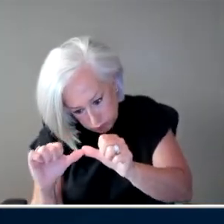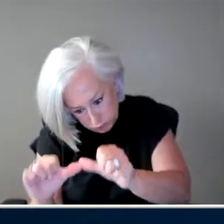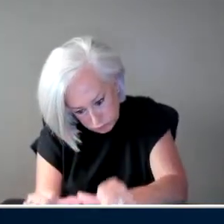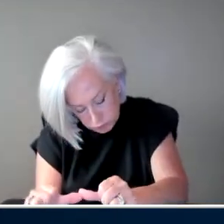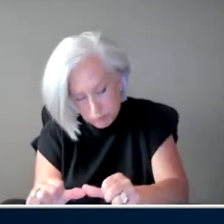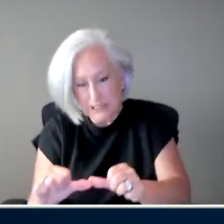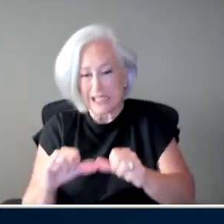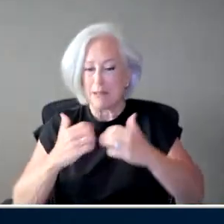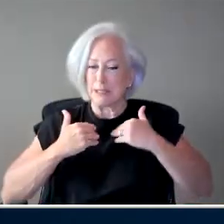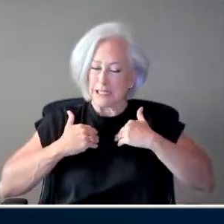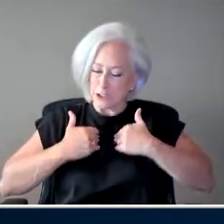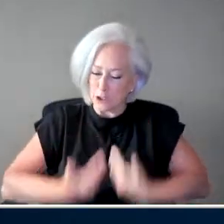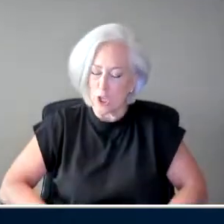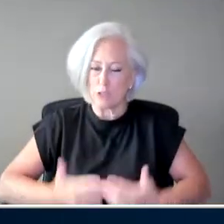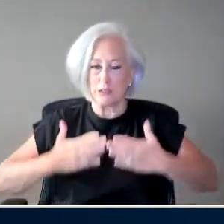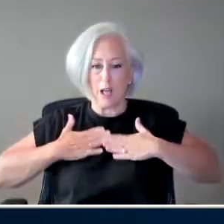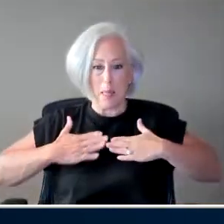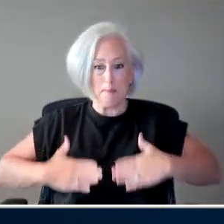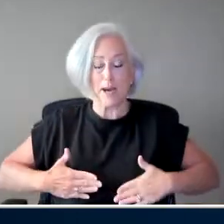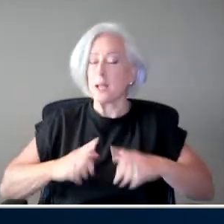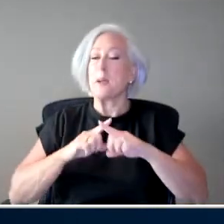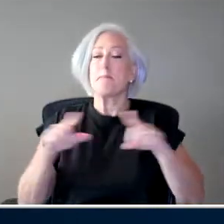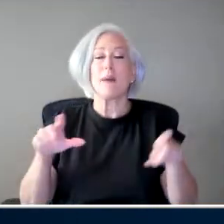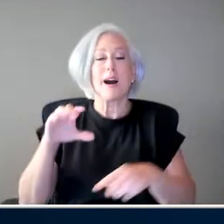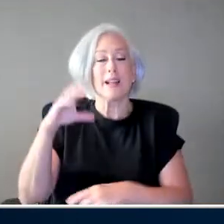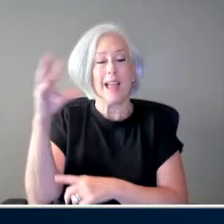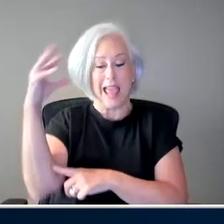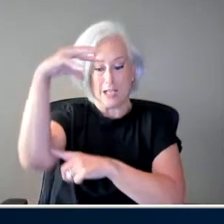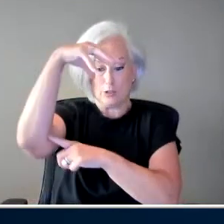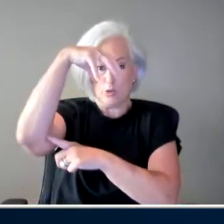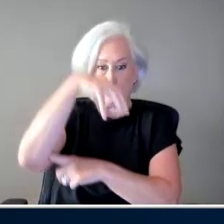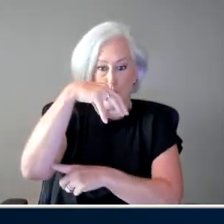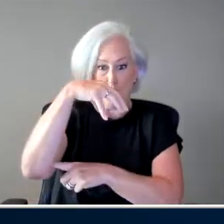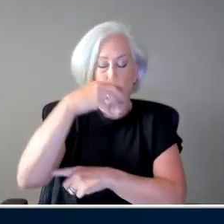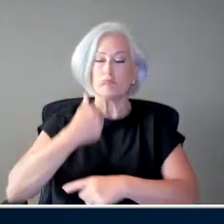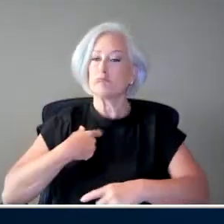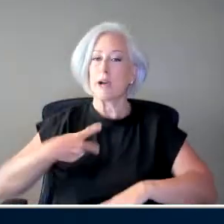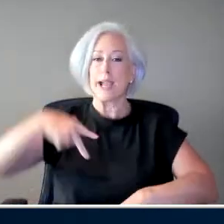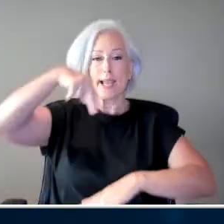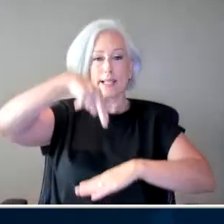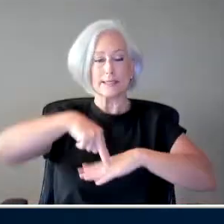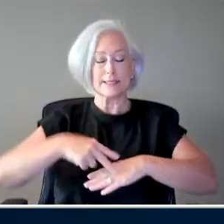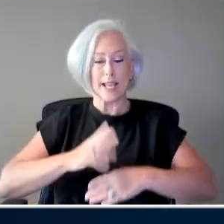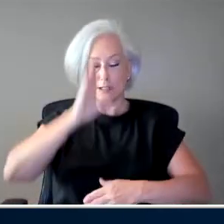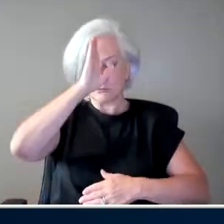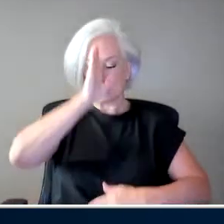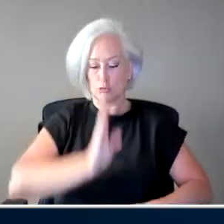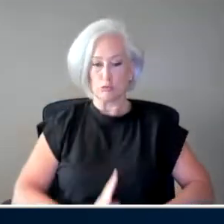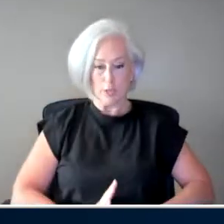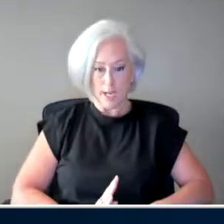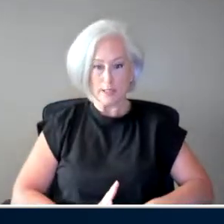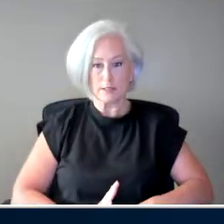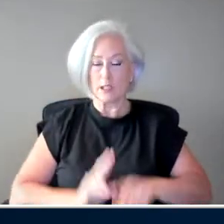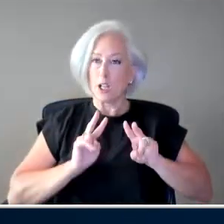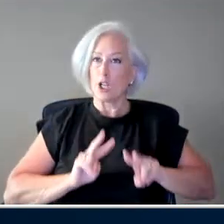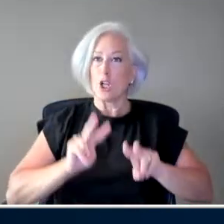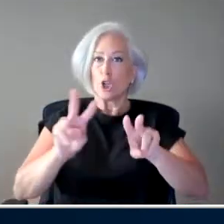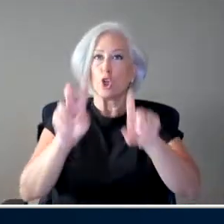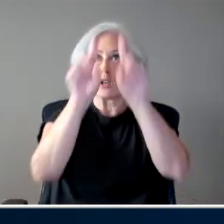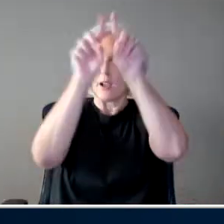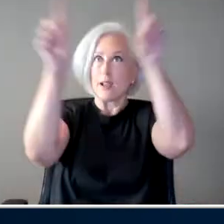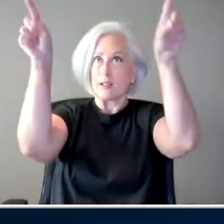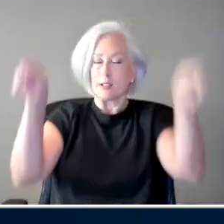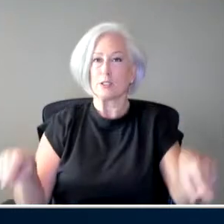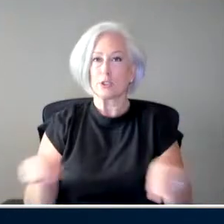aim the camera, and I stand and use 3D glasses to look at the 65 or 70-inch television screen I have, and then I can just hold